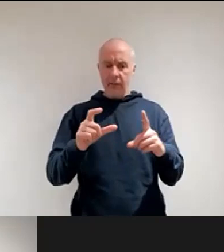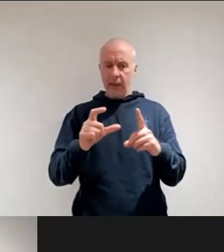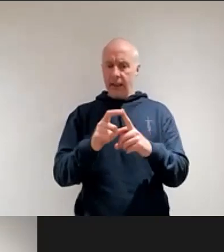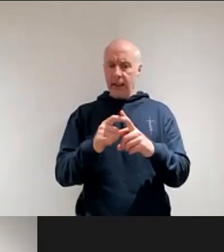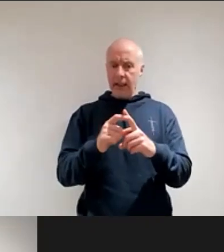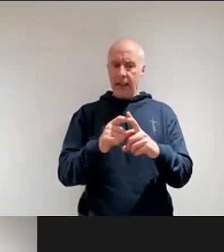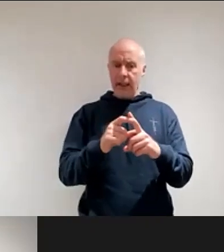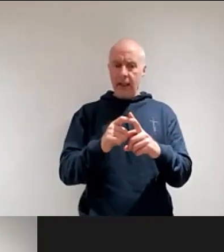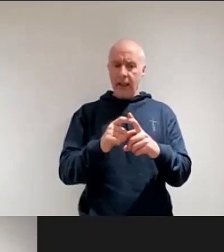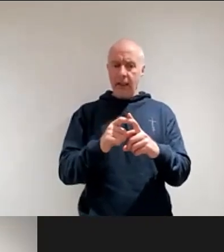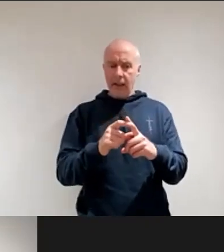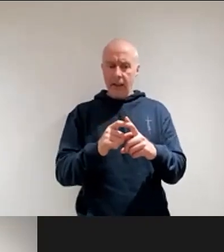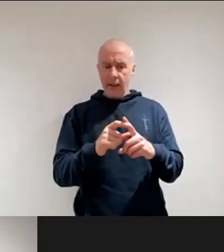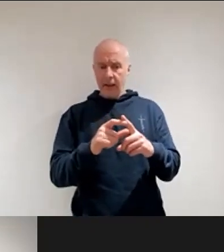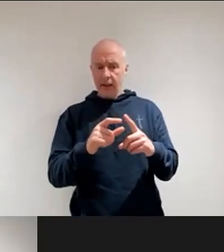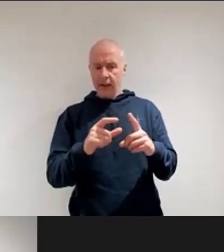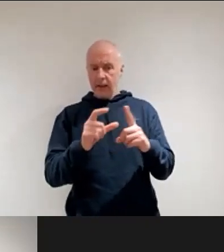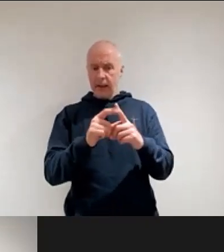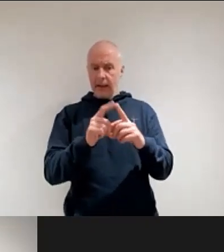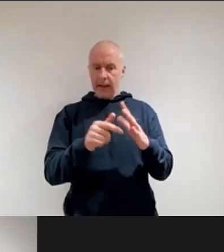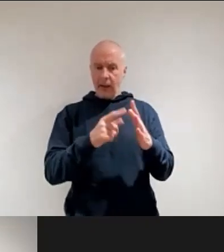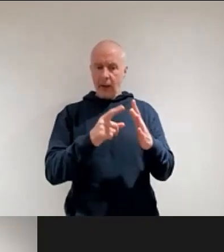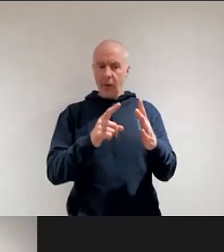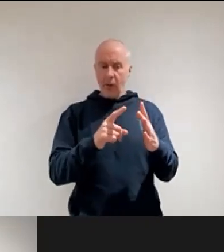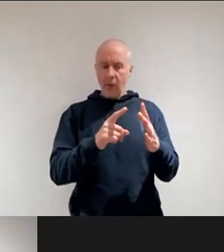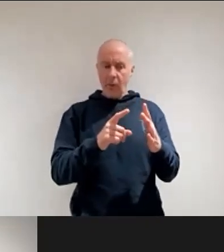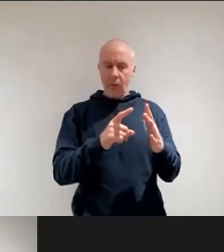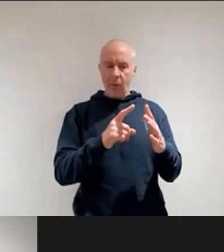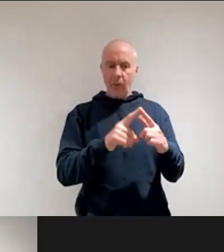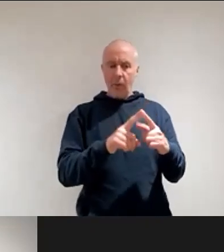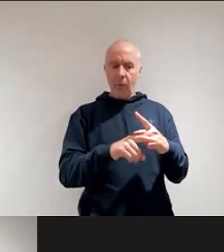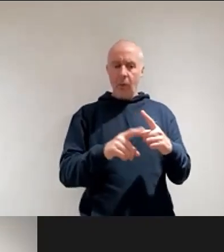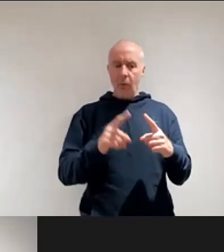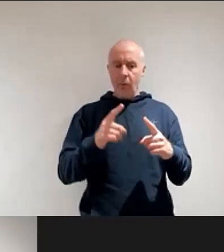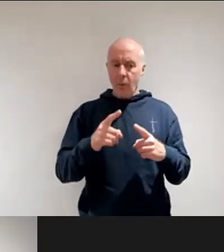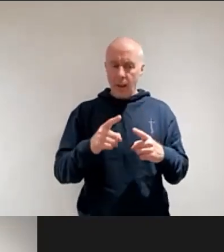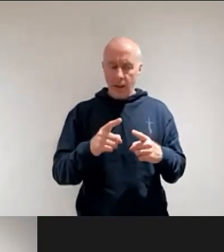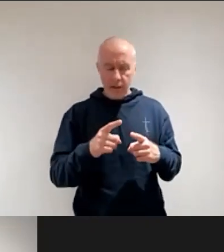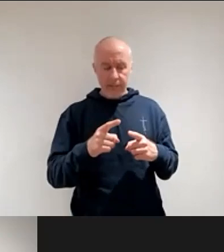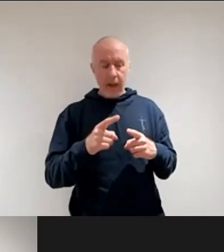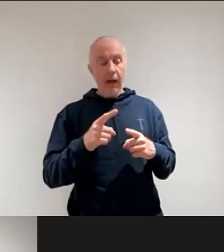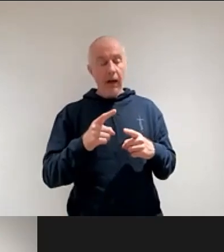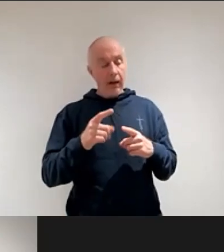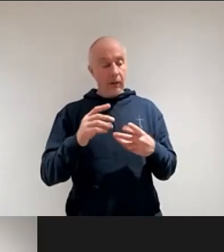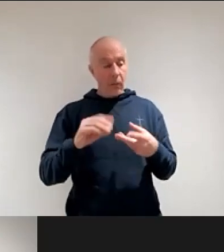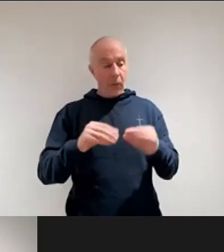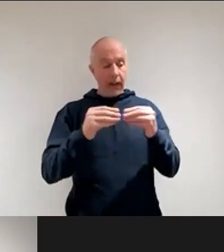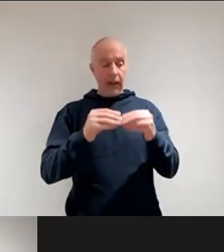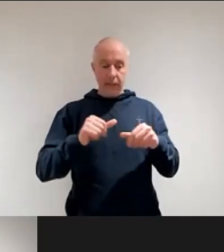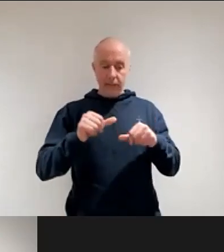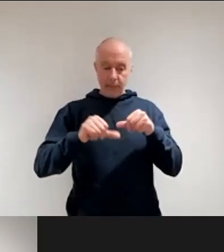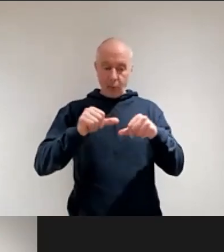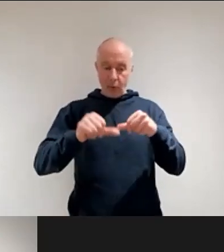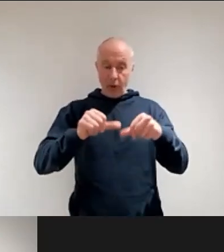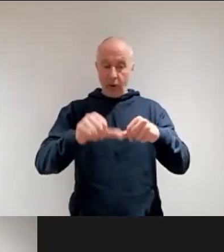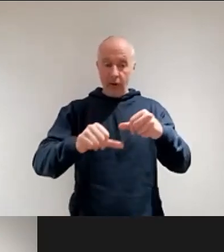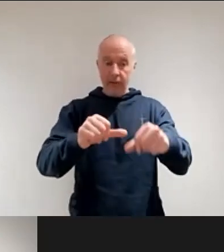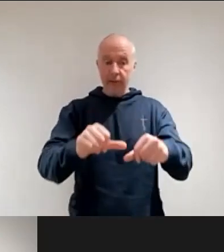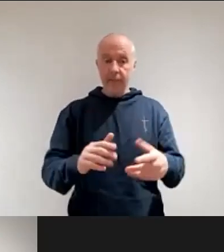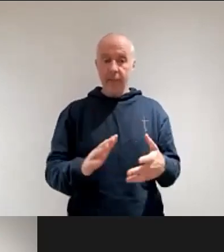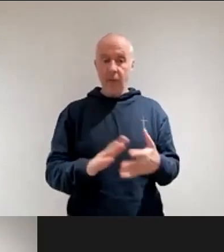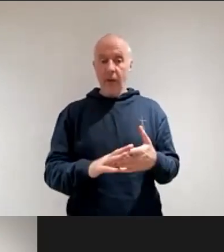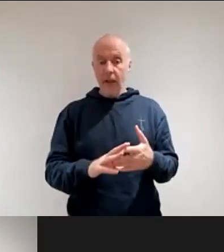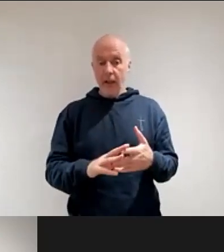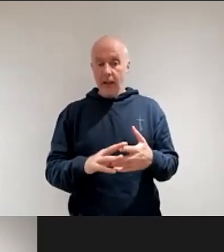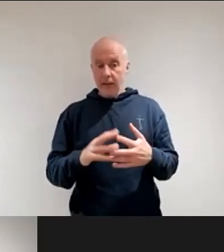The DNO will define a protocol, I believe, in the near future once the V2G technology really becomes popular. They are going to define a